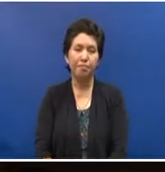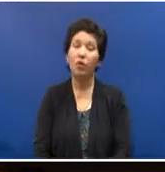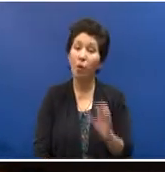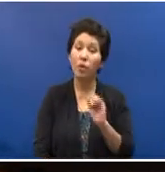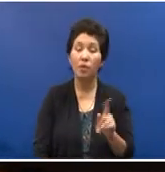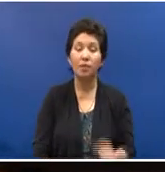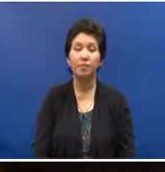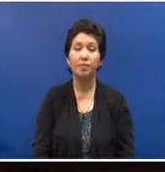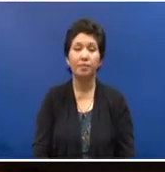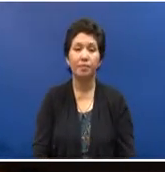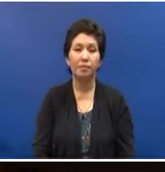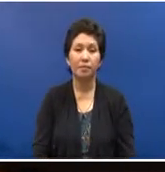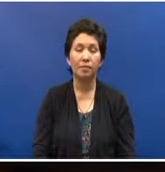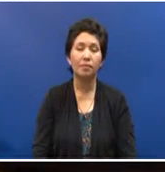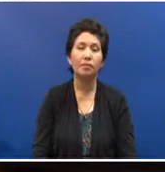Okay.